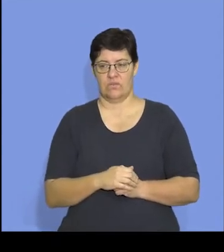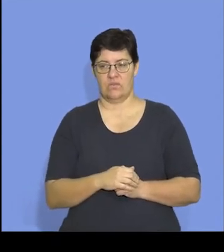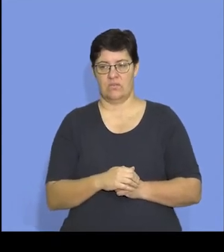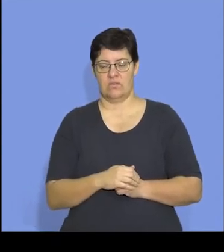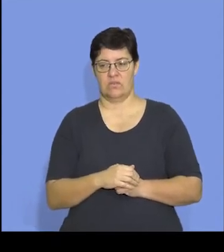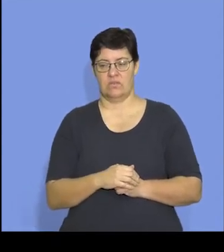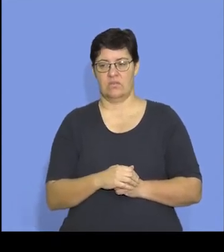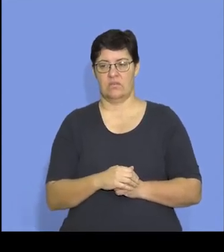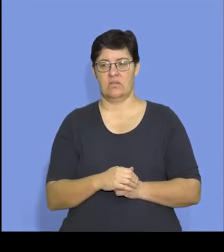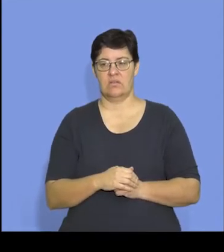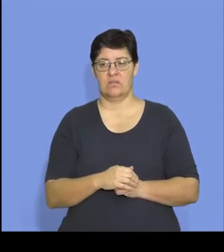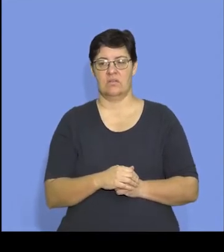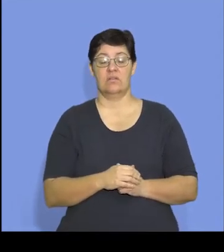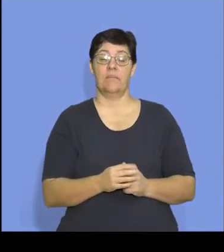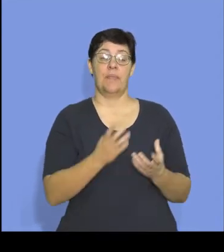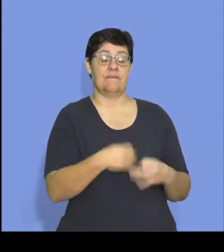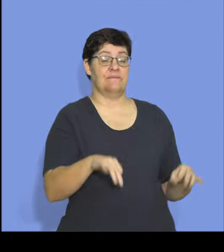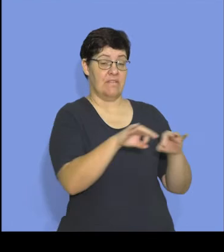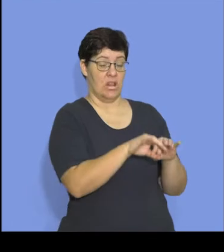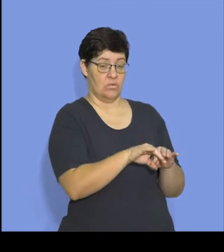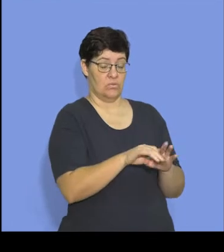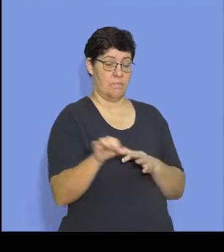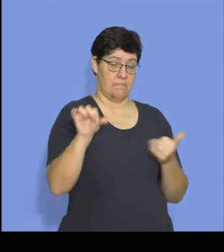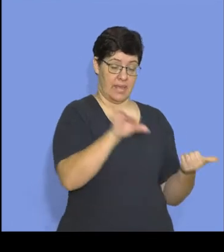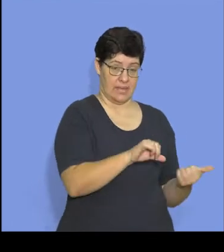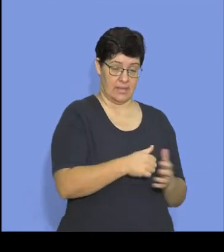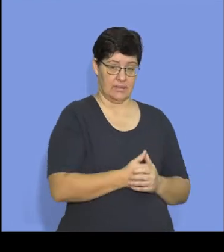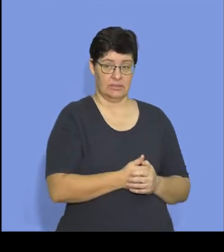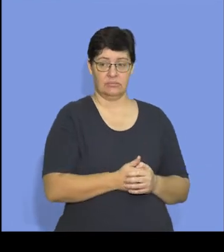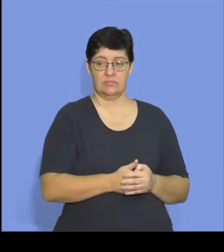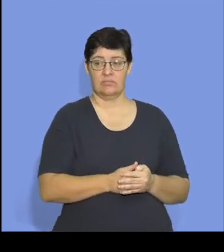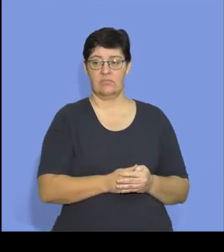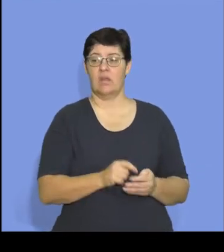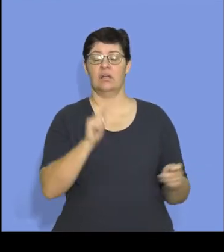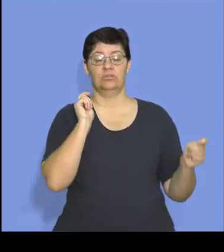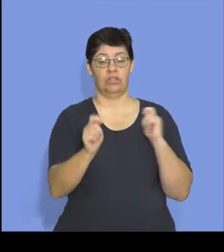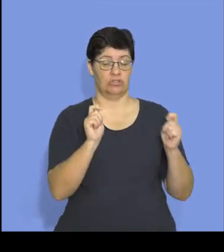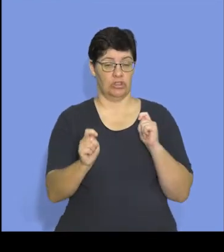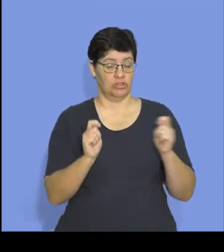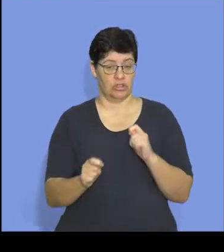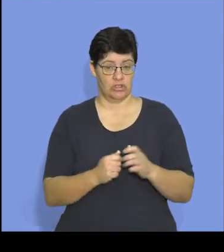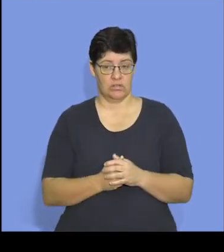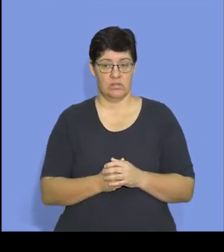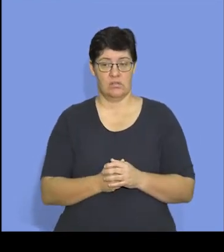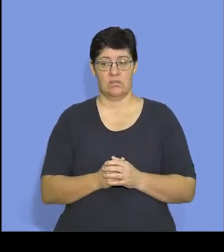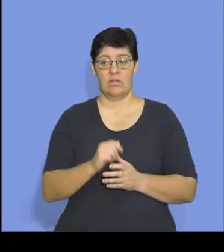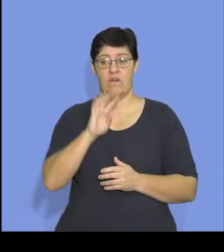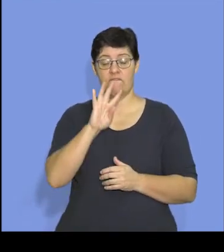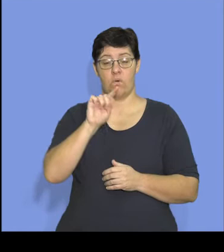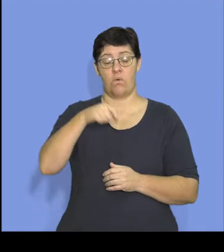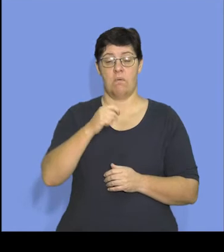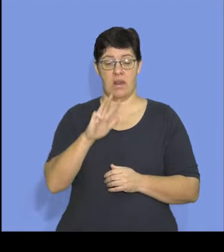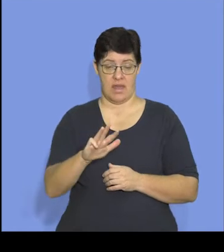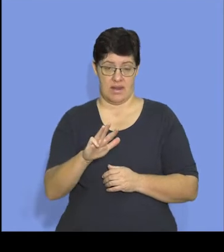Now, if we go back to our values, they're changing by 4,9 every time.